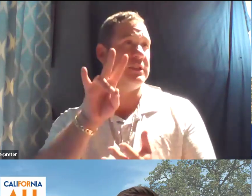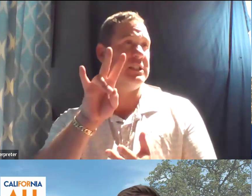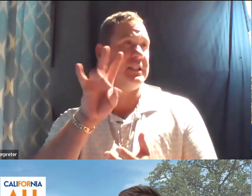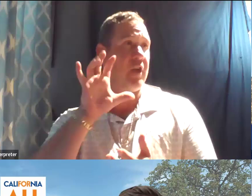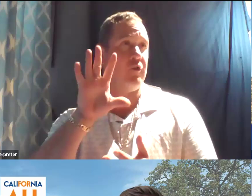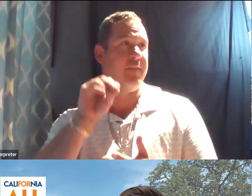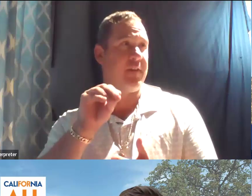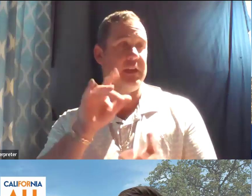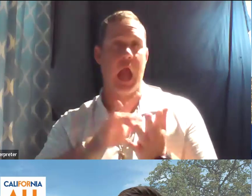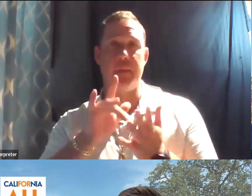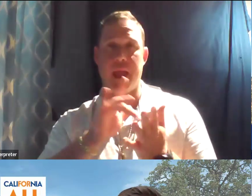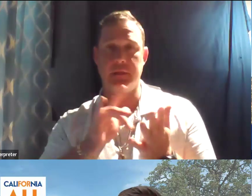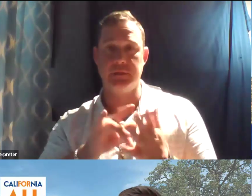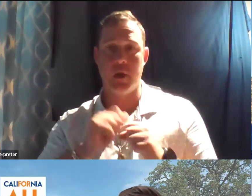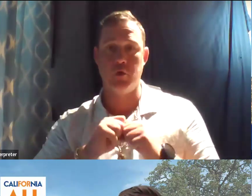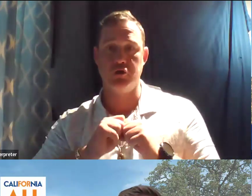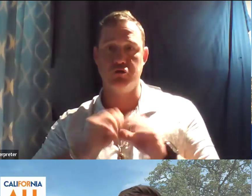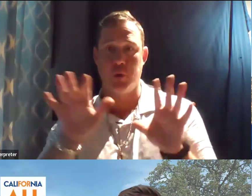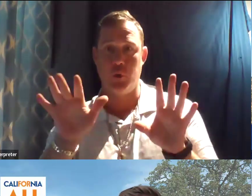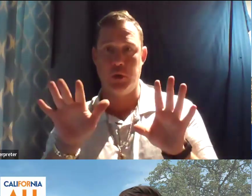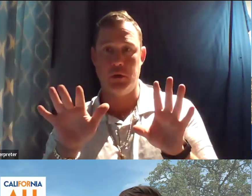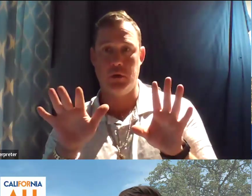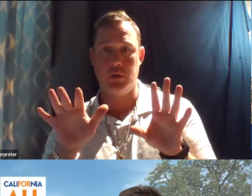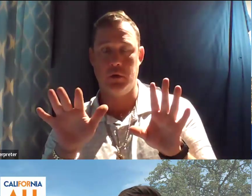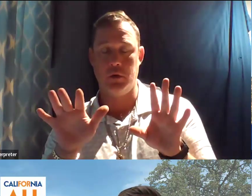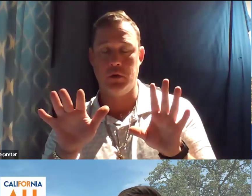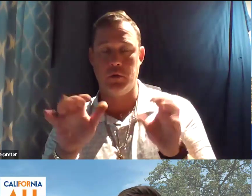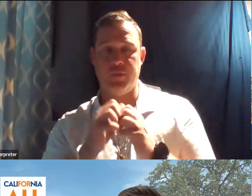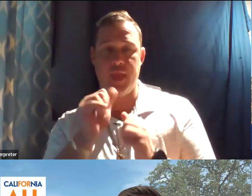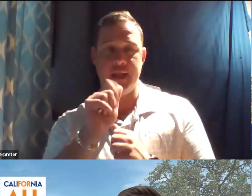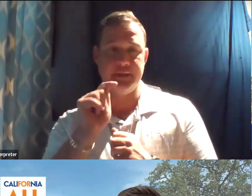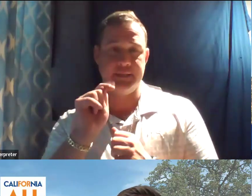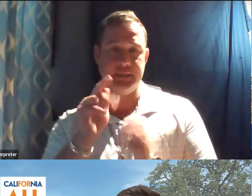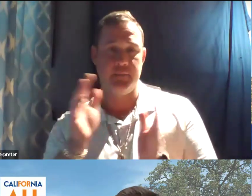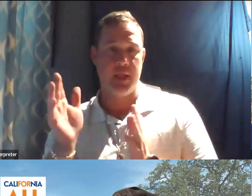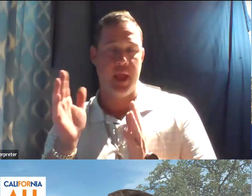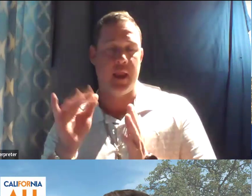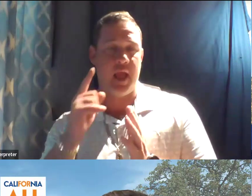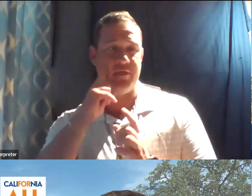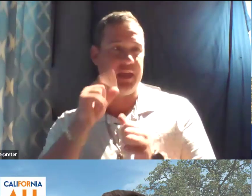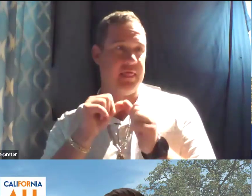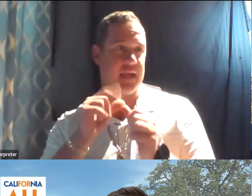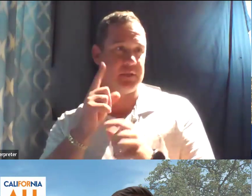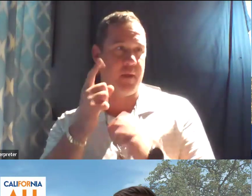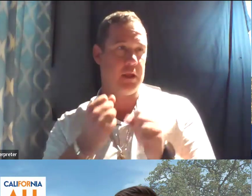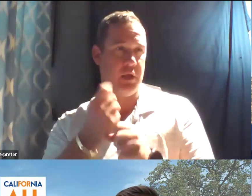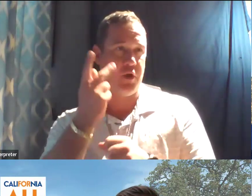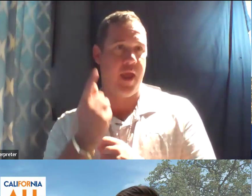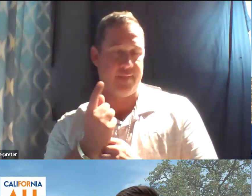1,750 iPads that were distributed. With the ATT plan that I think ended up lasting about a year and a half.